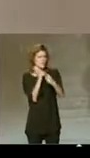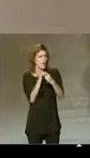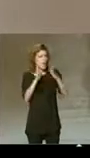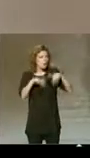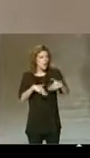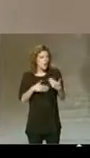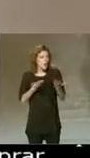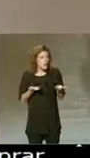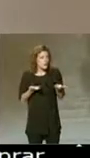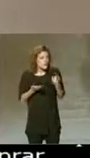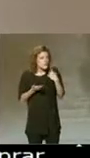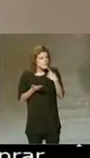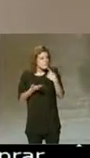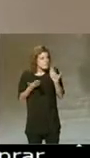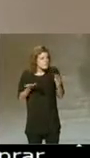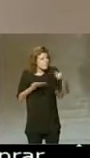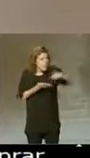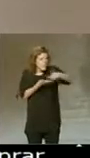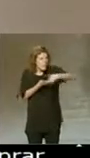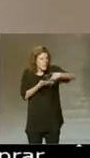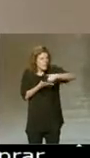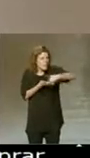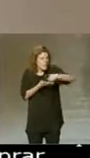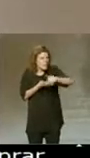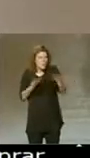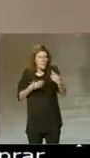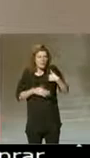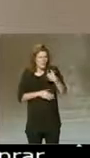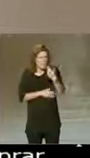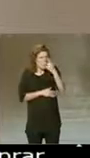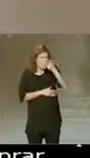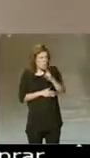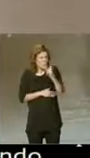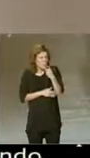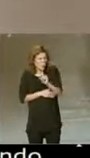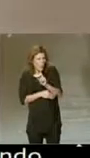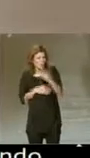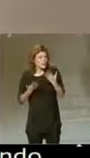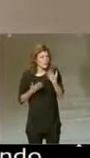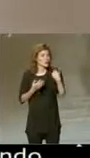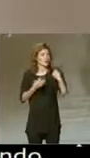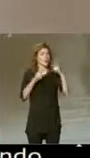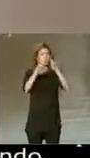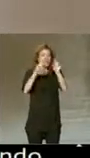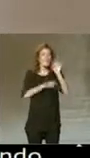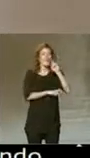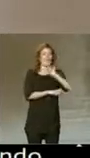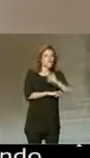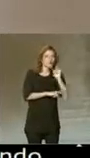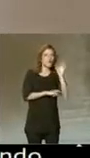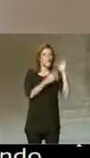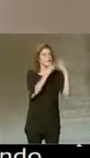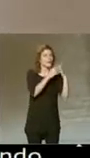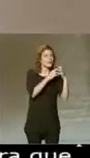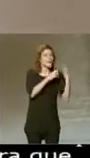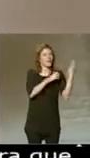mobile phone with a big keyboard, and they sell it and they are demanding it, and they become aware of the existence